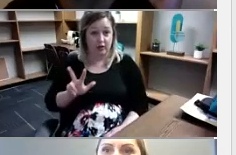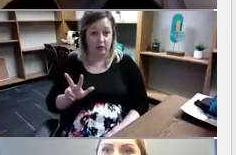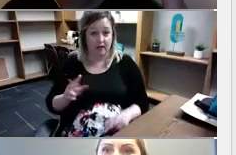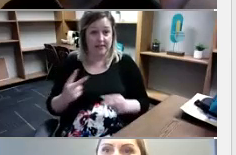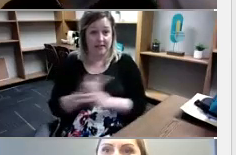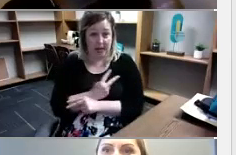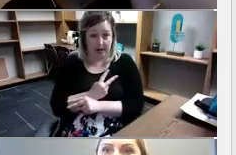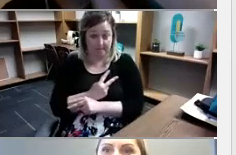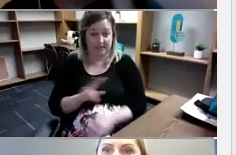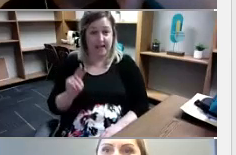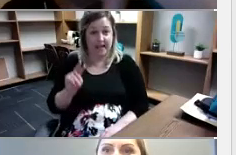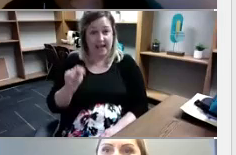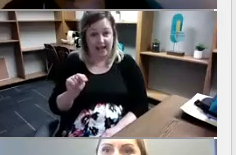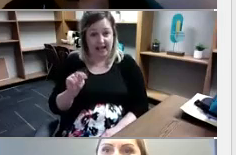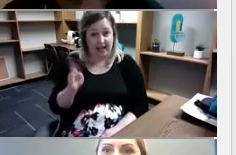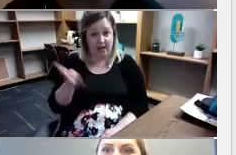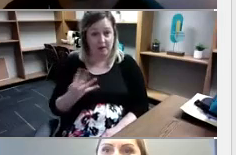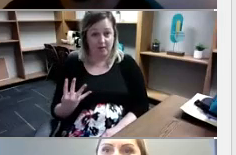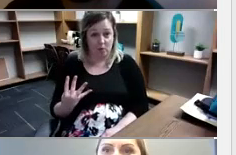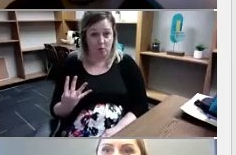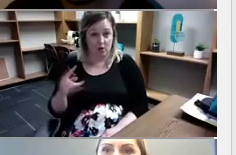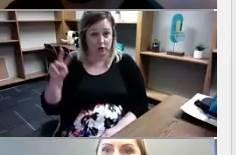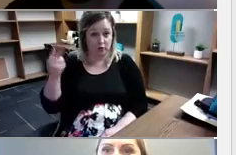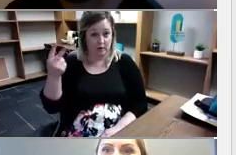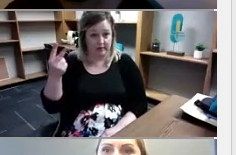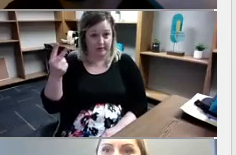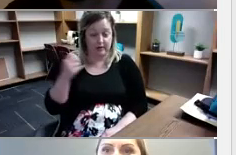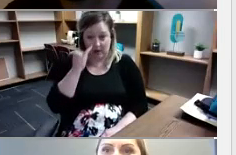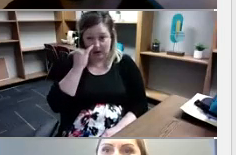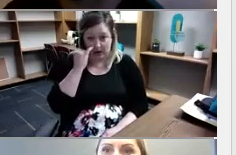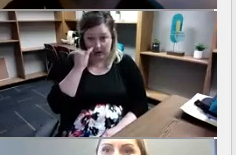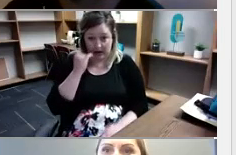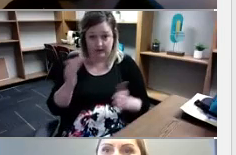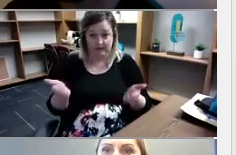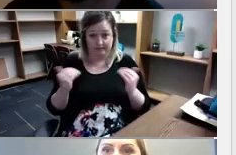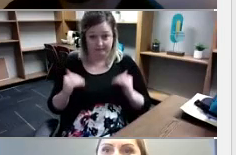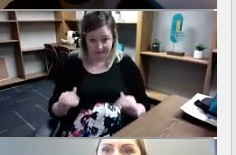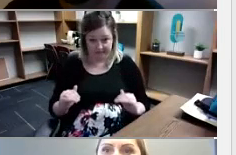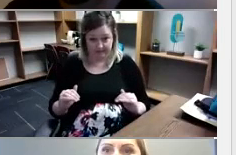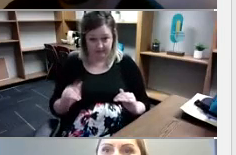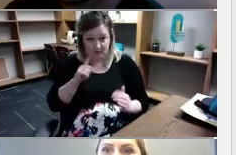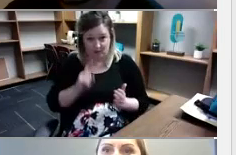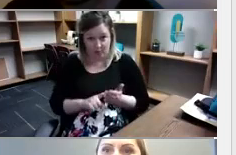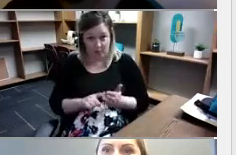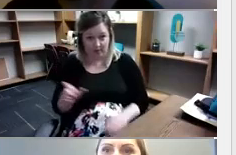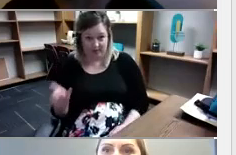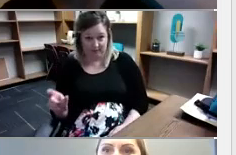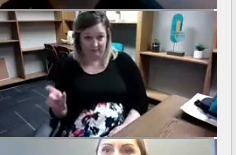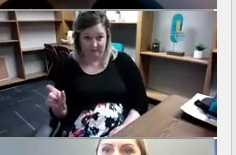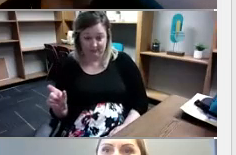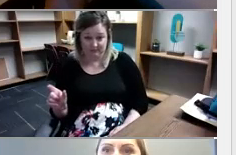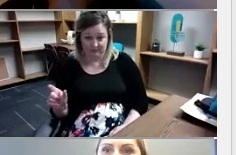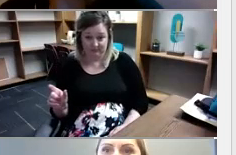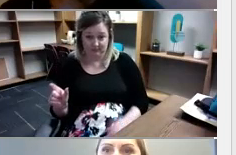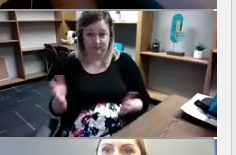So 3 times Cn squared by 16. Then we have 3 by 16 squared Cn squared all the way to n log